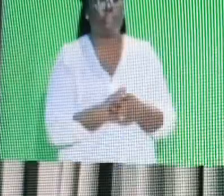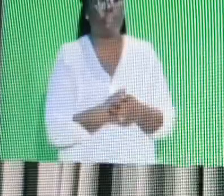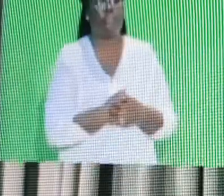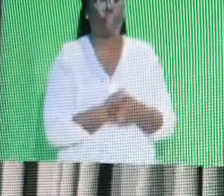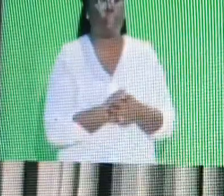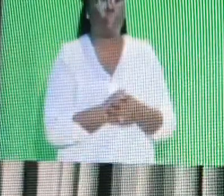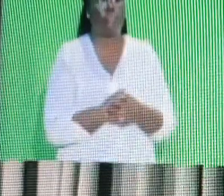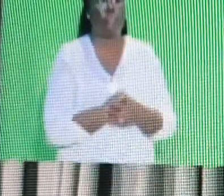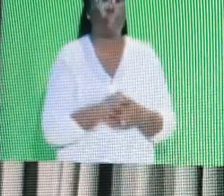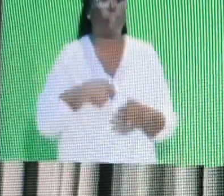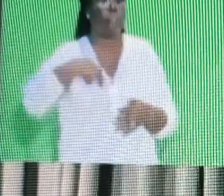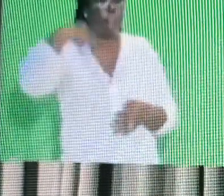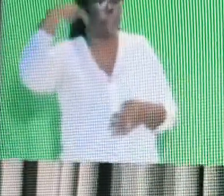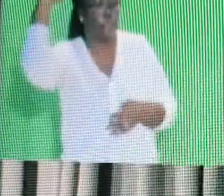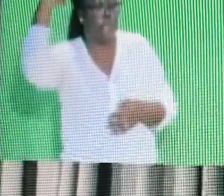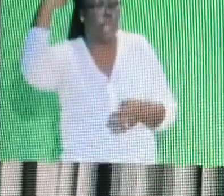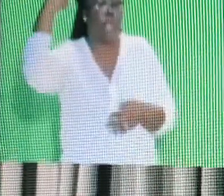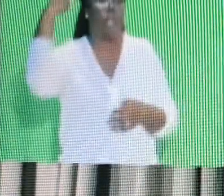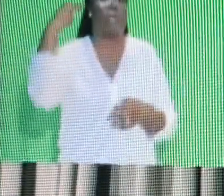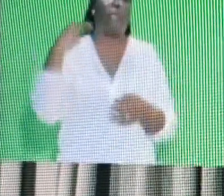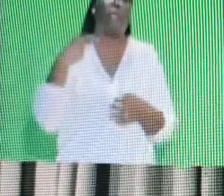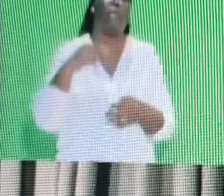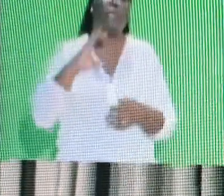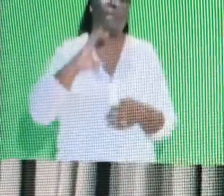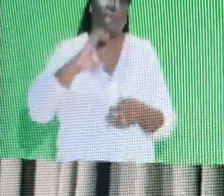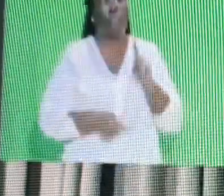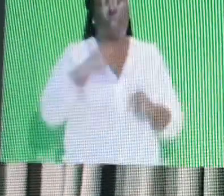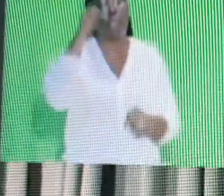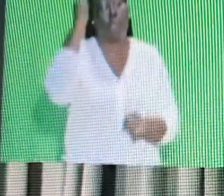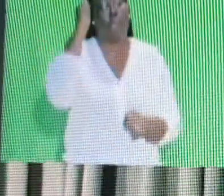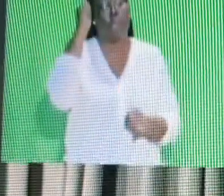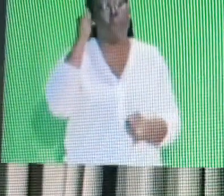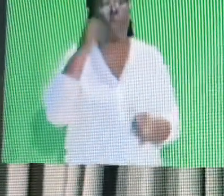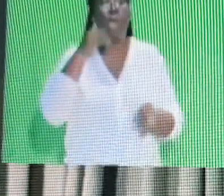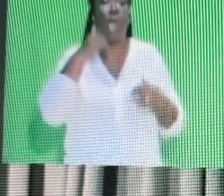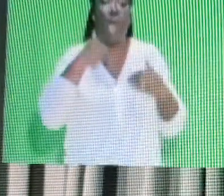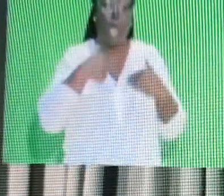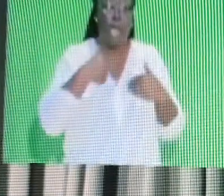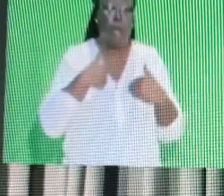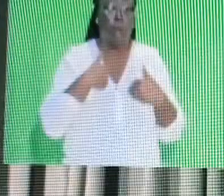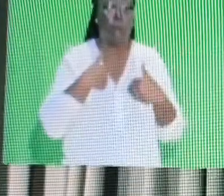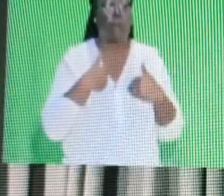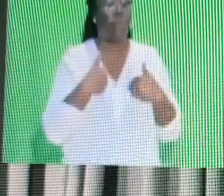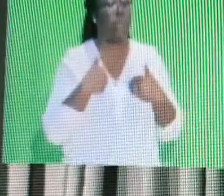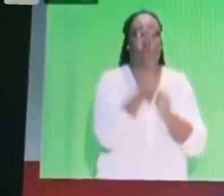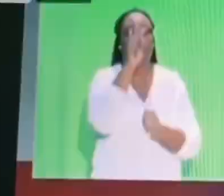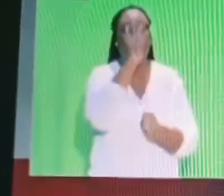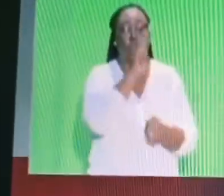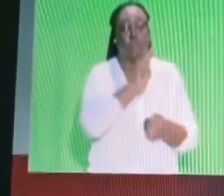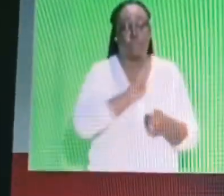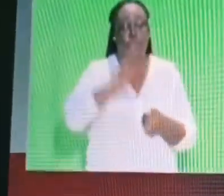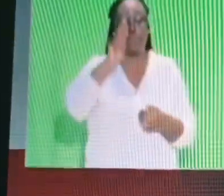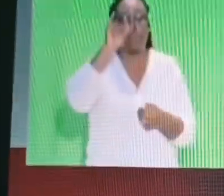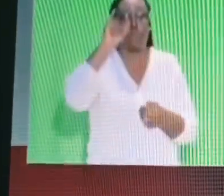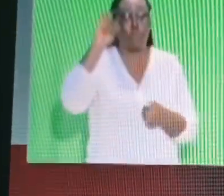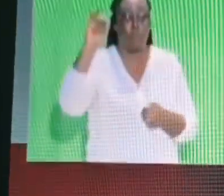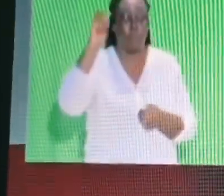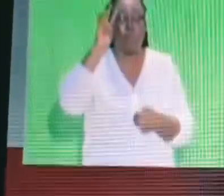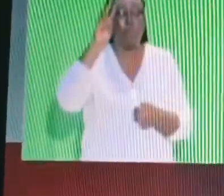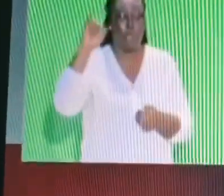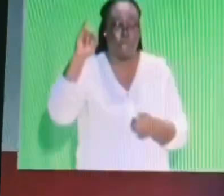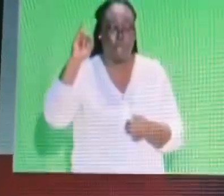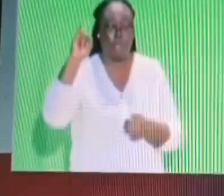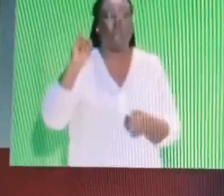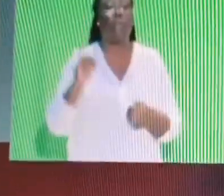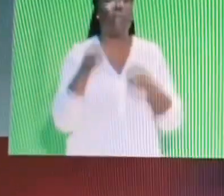hypertension, high cholesterol, cardiovascular disease. We have an inherently unhealthy population. We're bringing the proposal to the Ministry